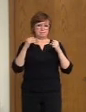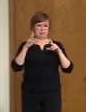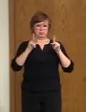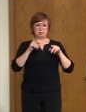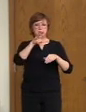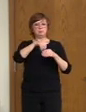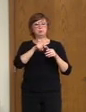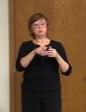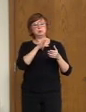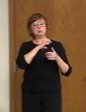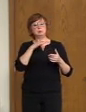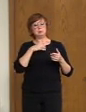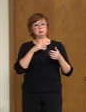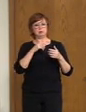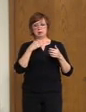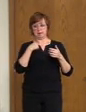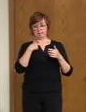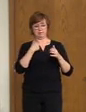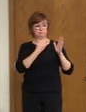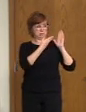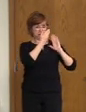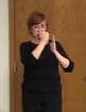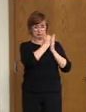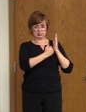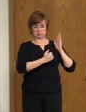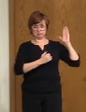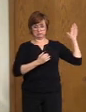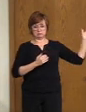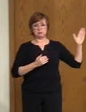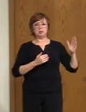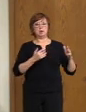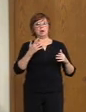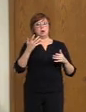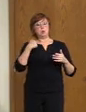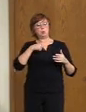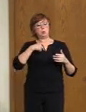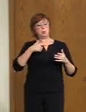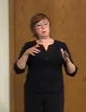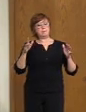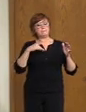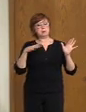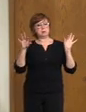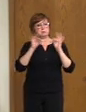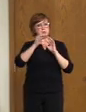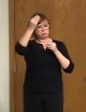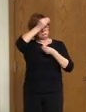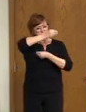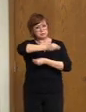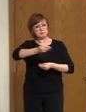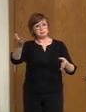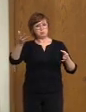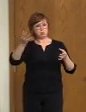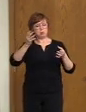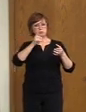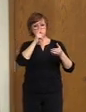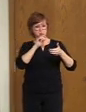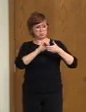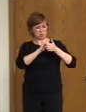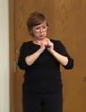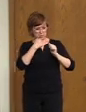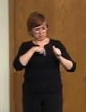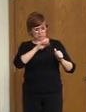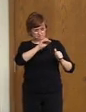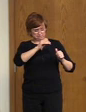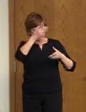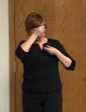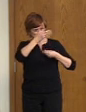we are ensuring that our partners across the province are aware of what's going on with the vaccine distribution.